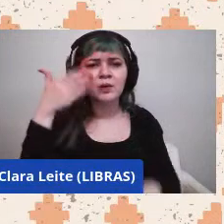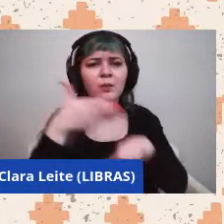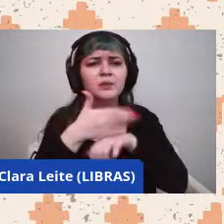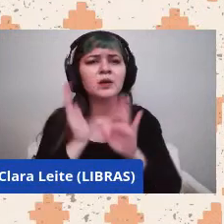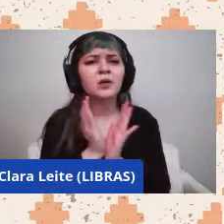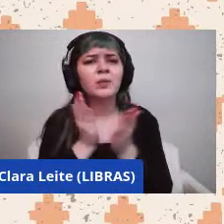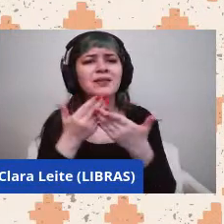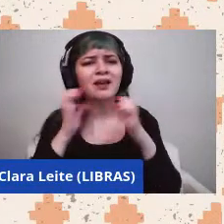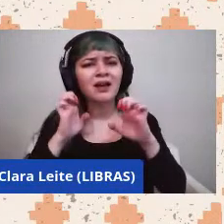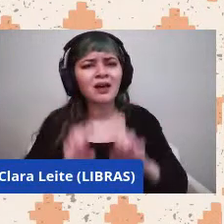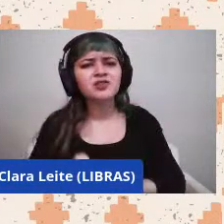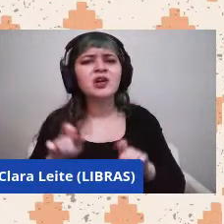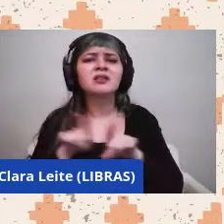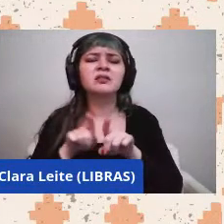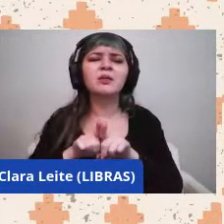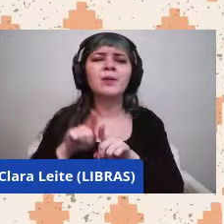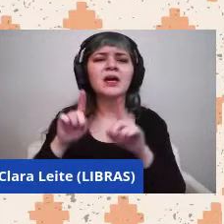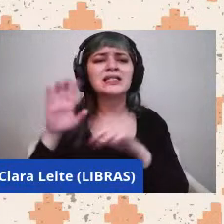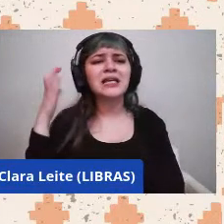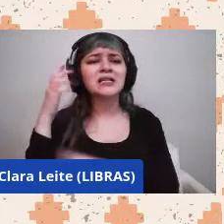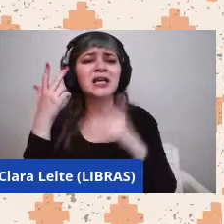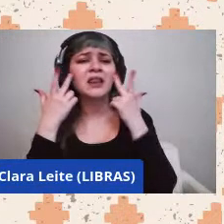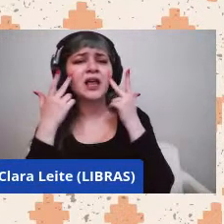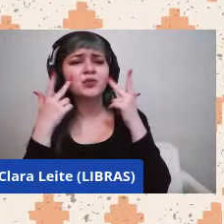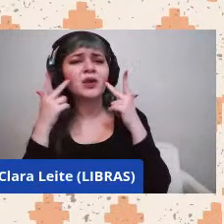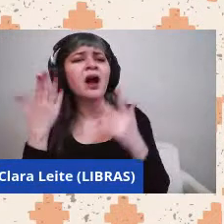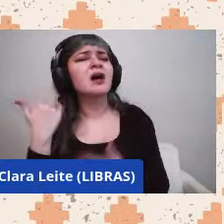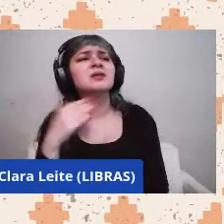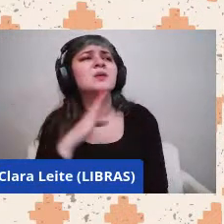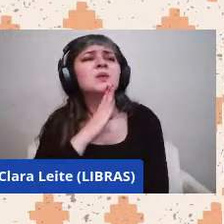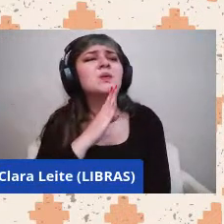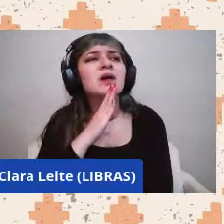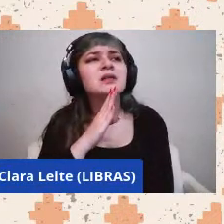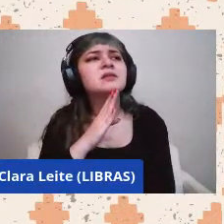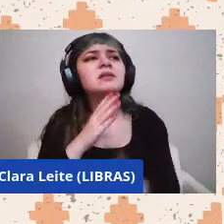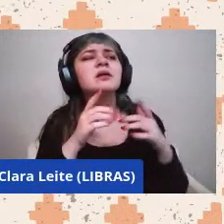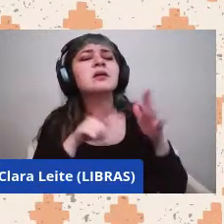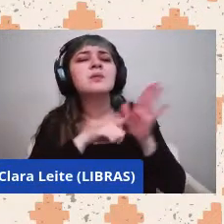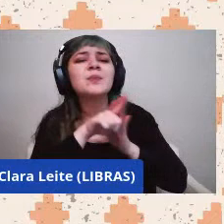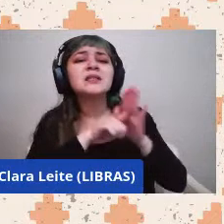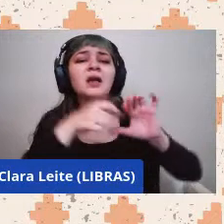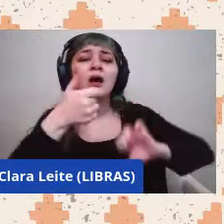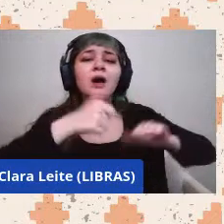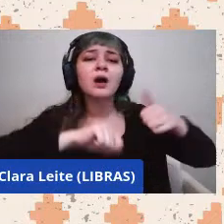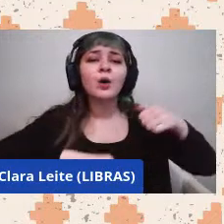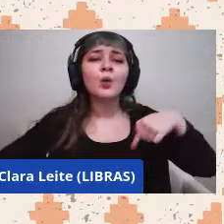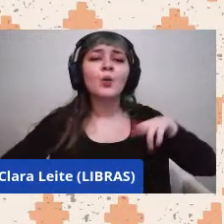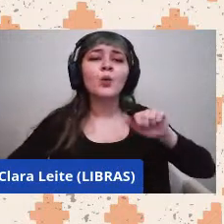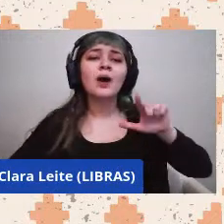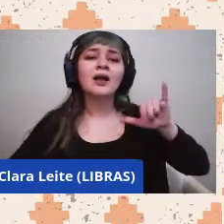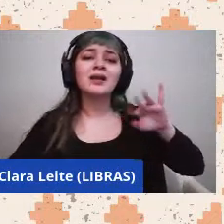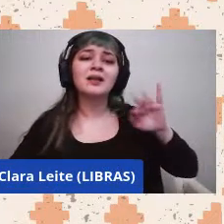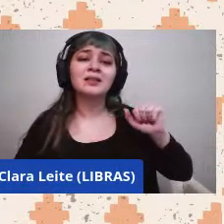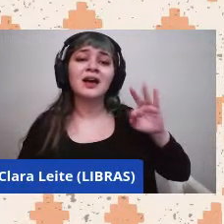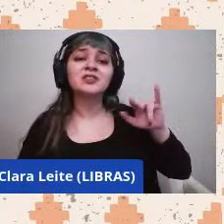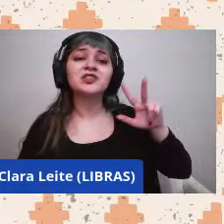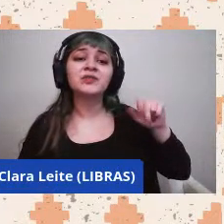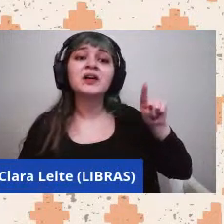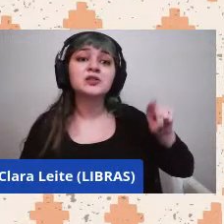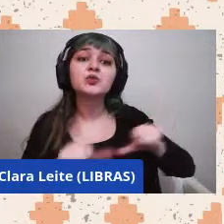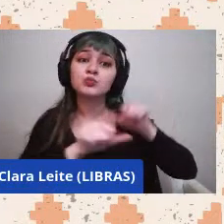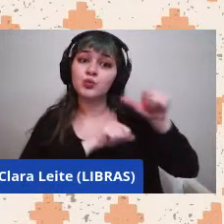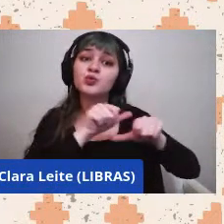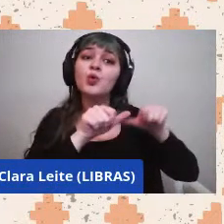from the natural sciences, didn't really have much of an understanding of qualitative research. I think that has changed a lot in England. But I